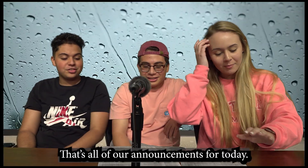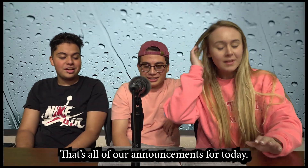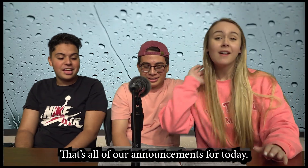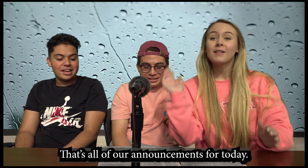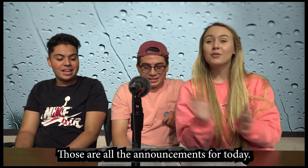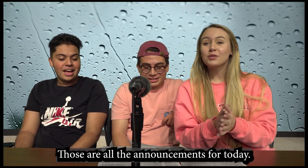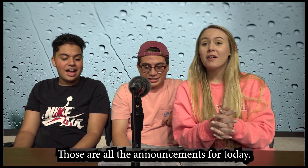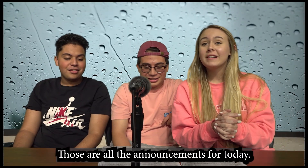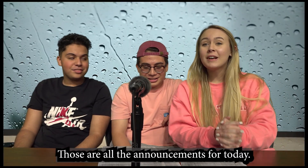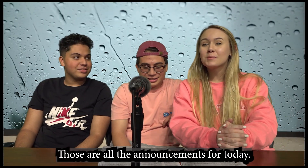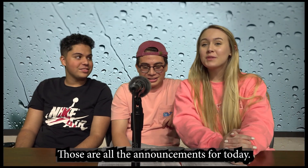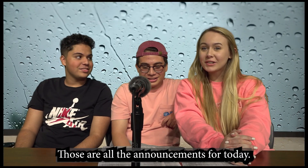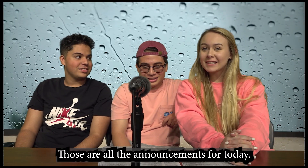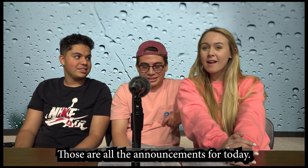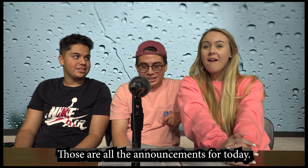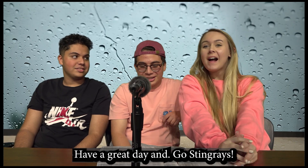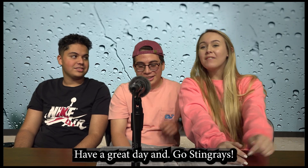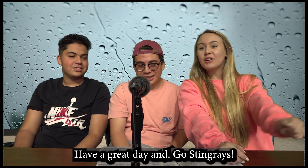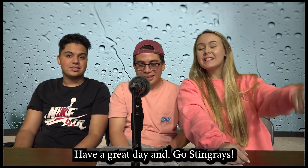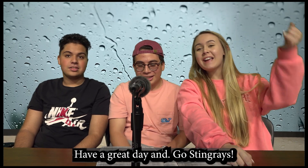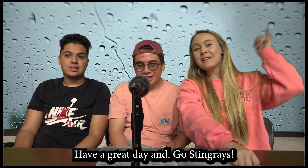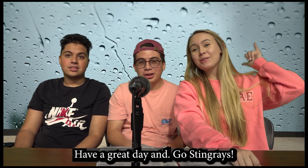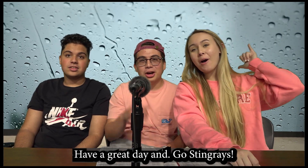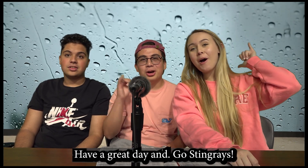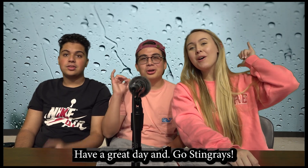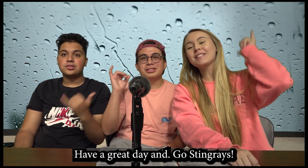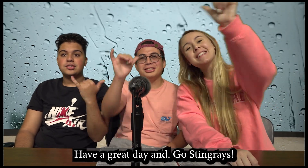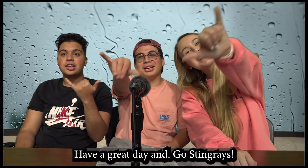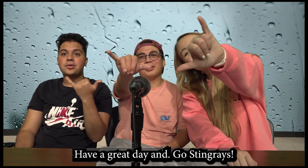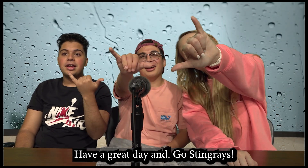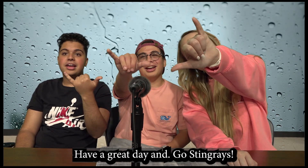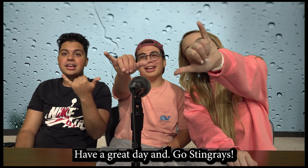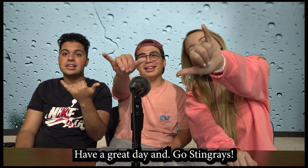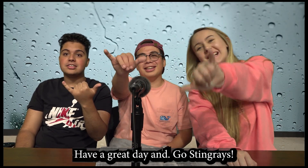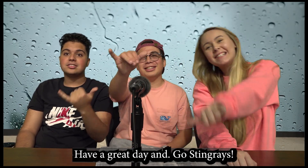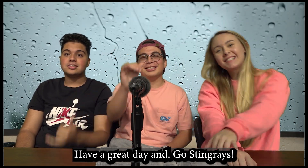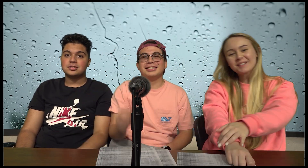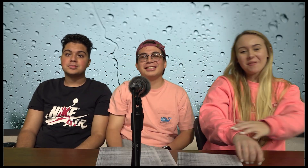announcements for today. Those are all the announcements for today. Have a great day and go Stingrays!